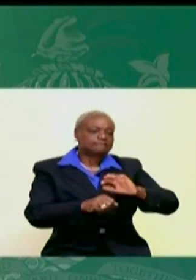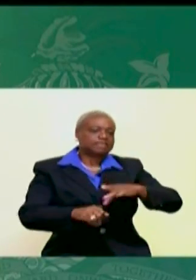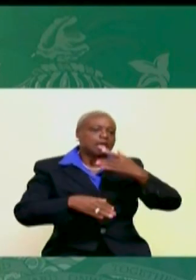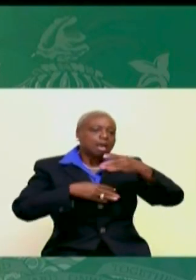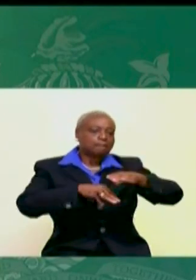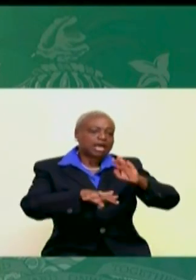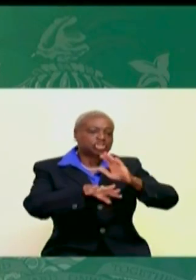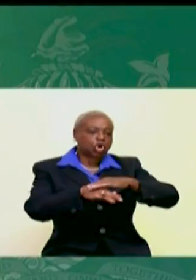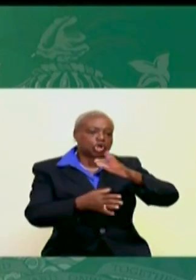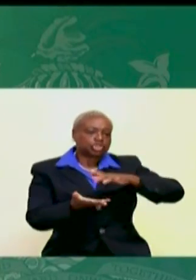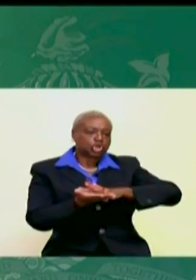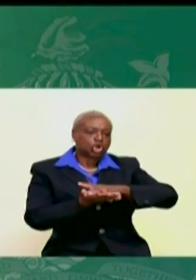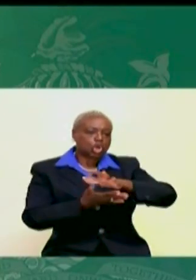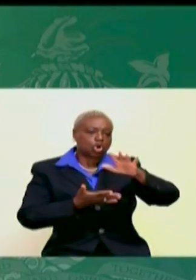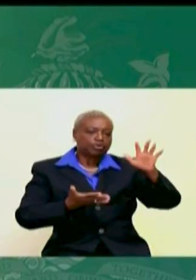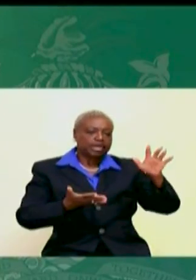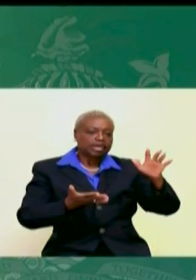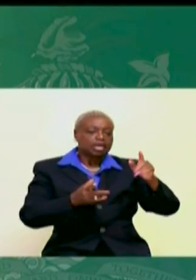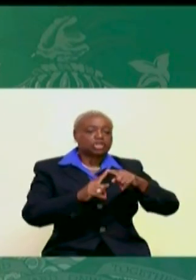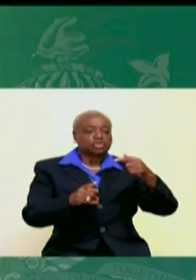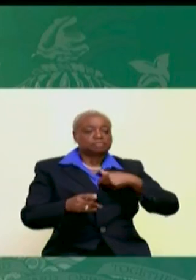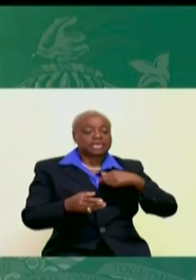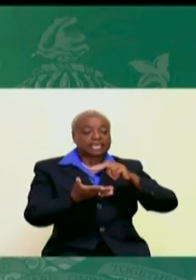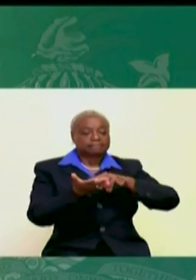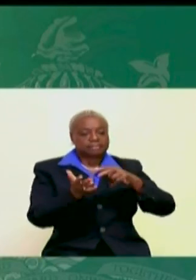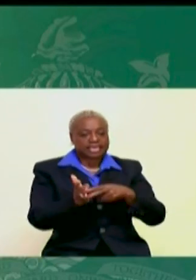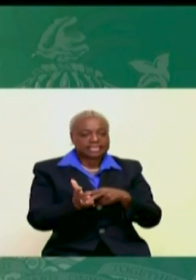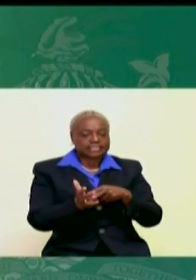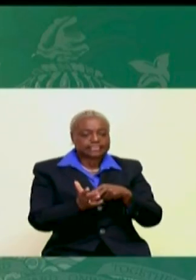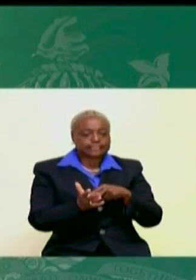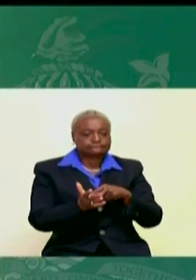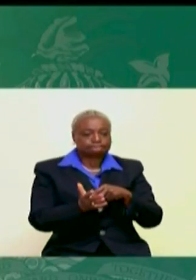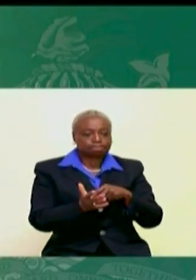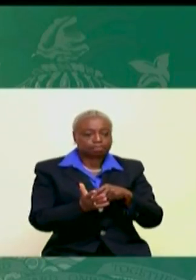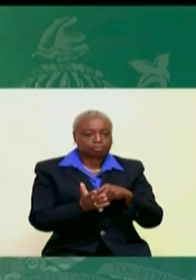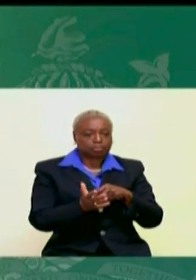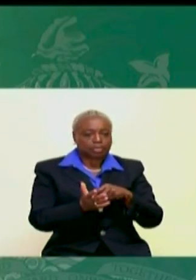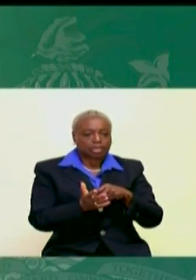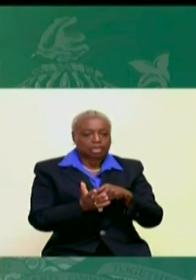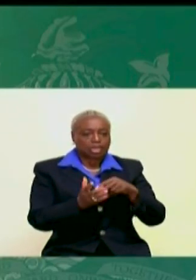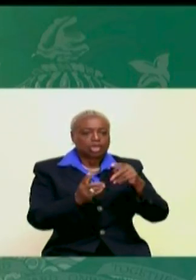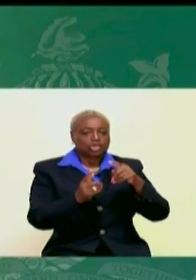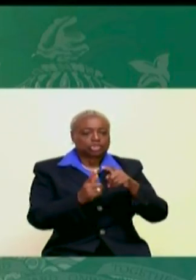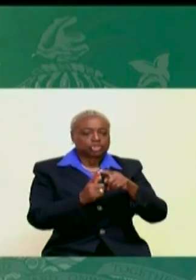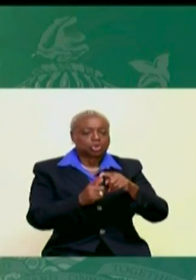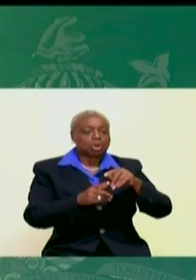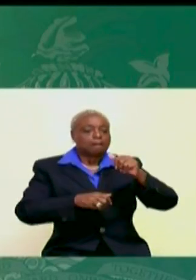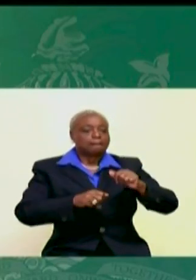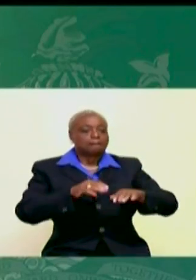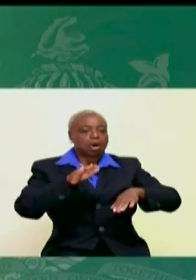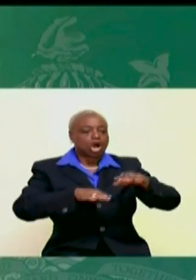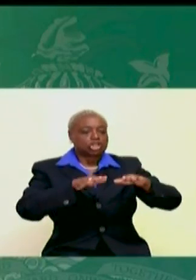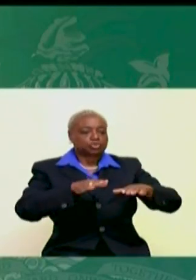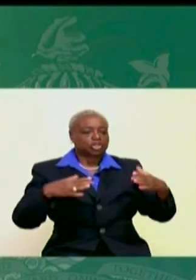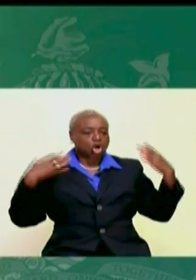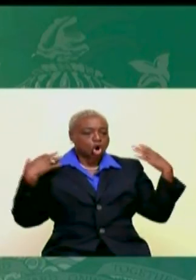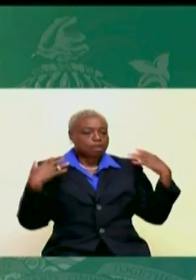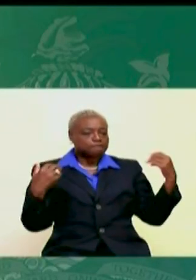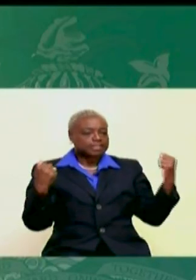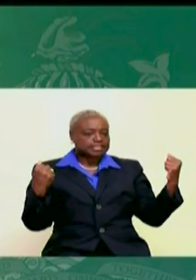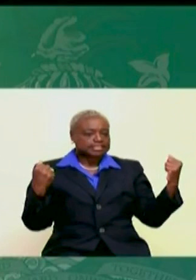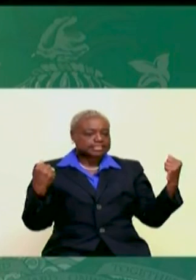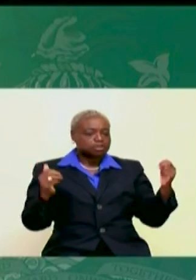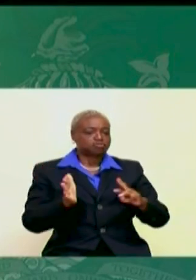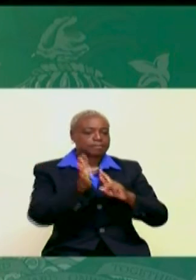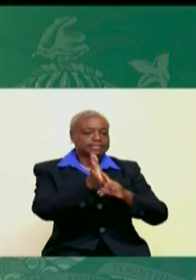on to the glory, to me, means to prop up your country, march with confidence, and represent our